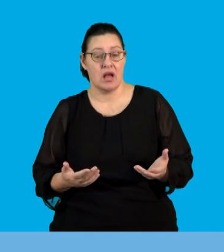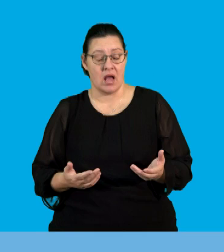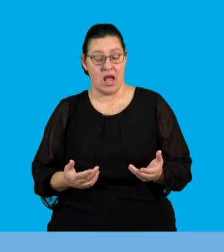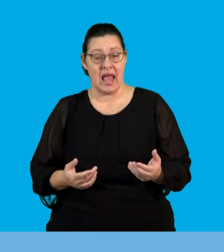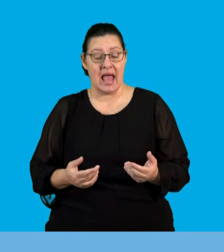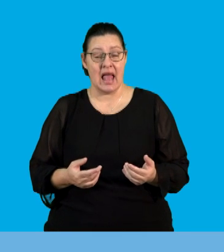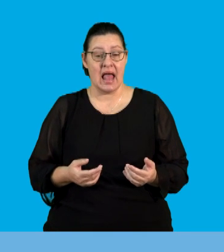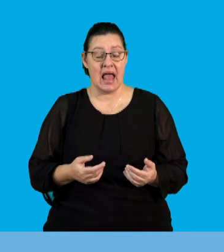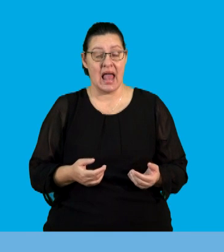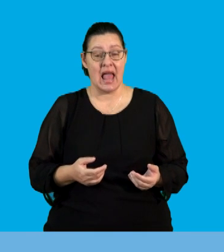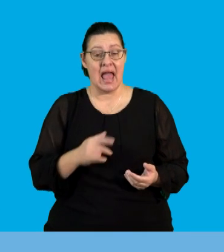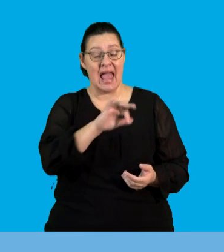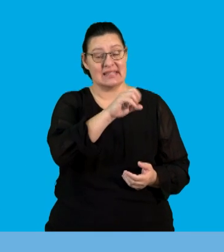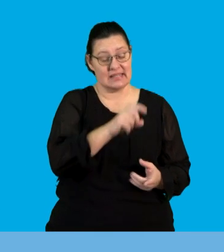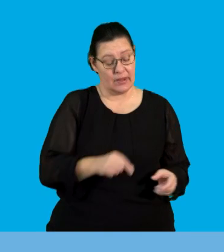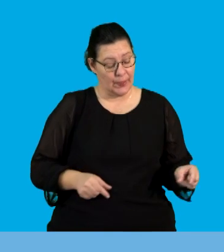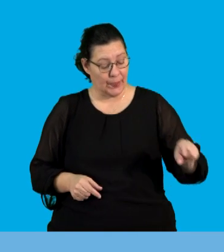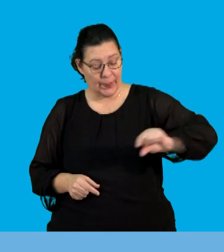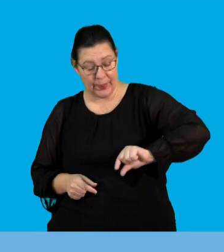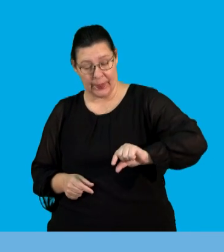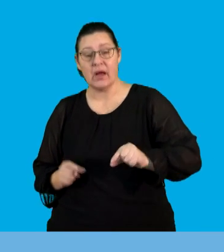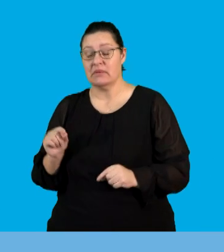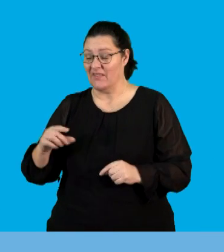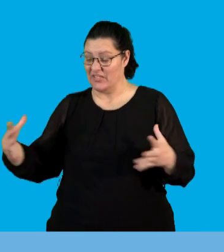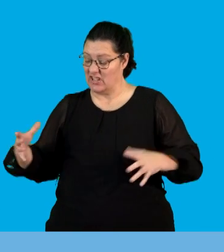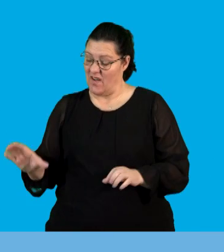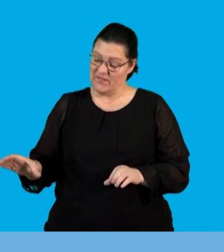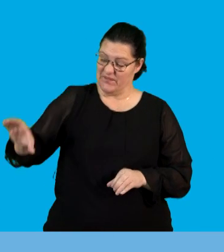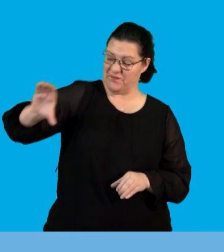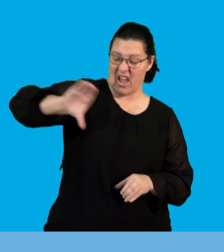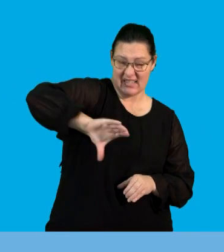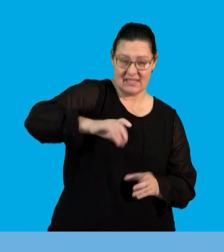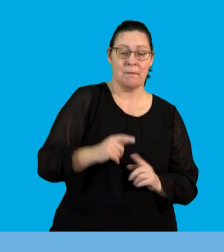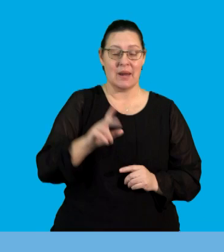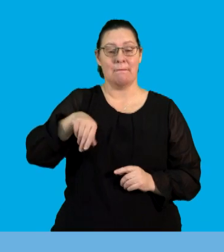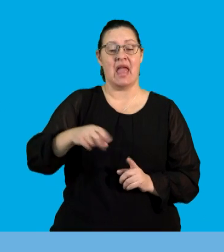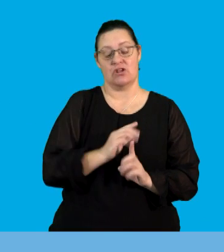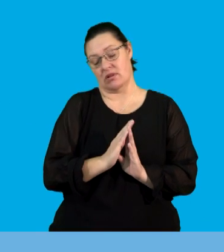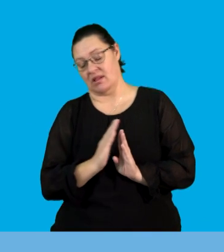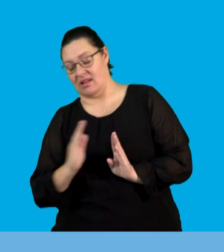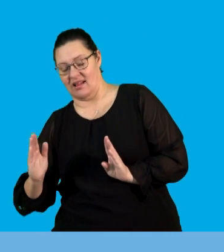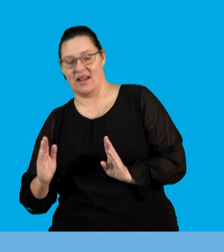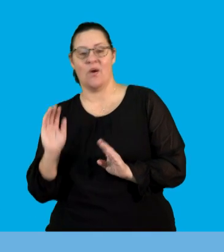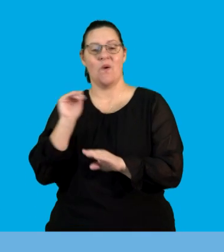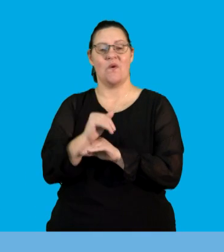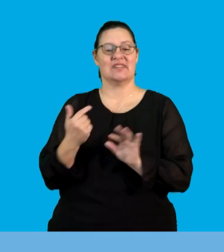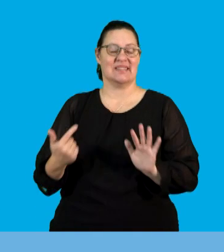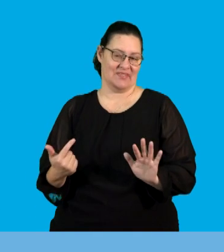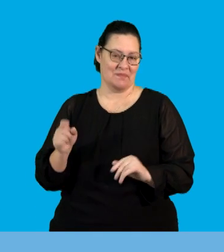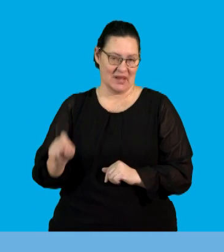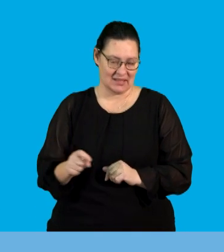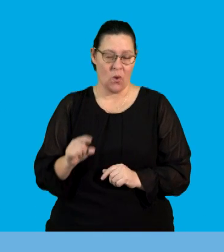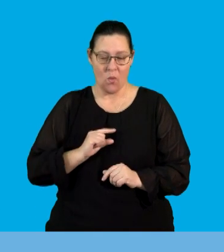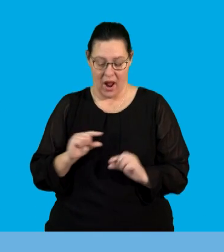are adding too much base, and some of the unreacted base is going to remain, then the pH will have, the substance